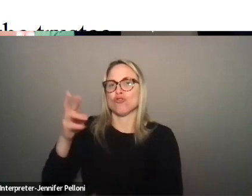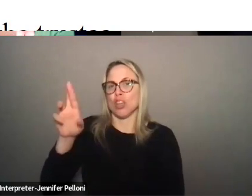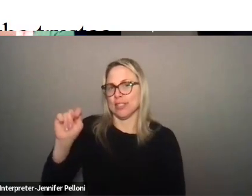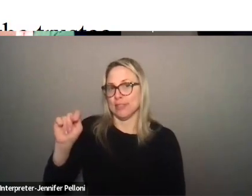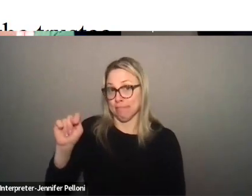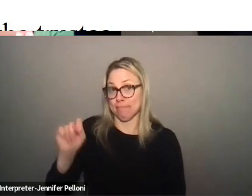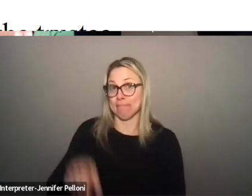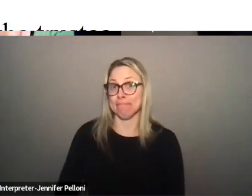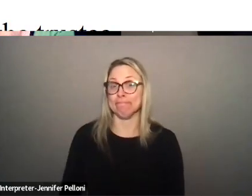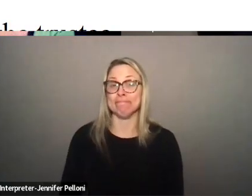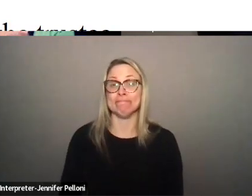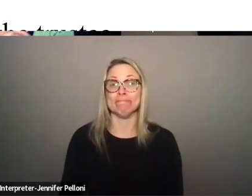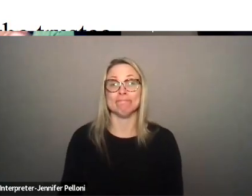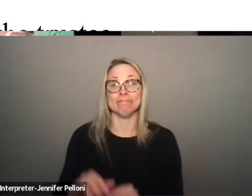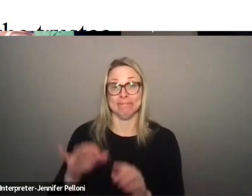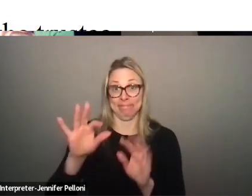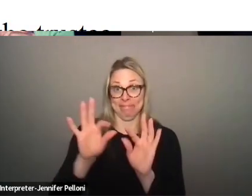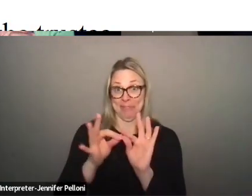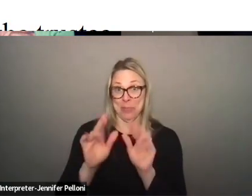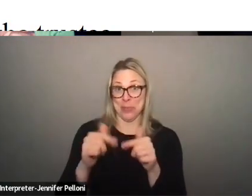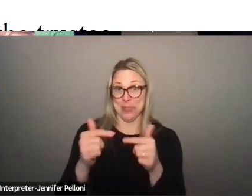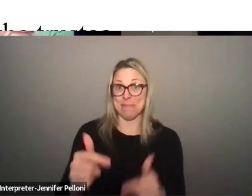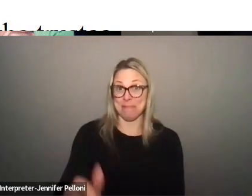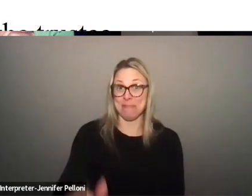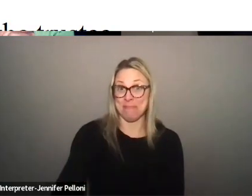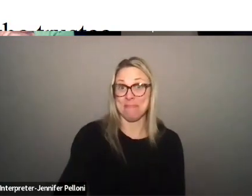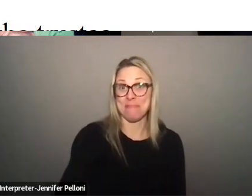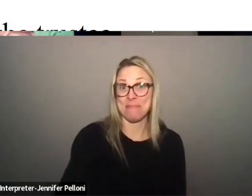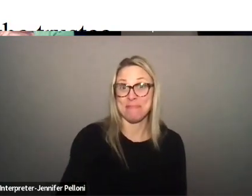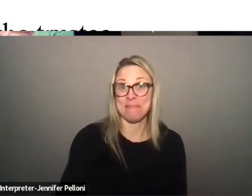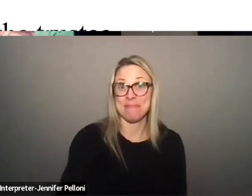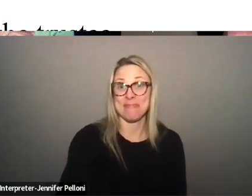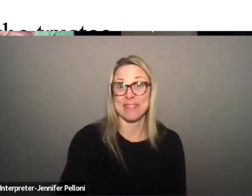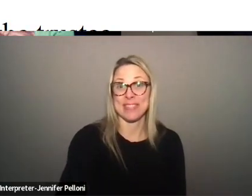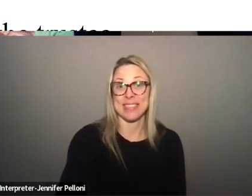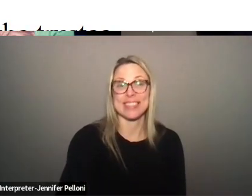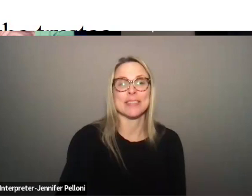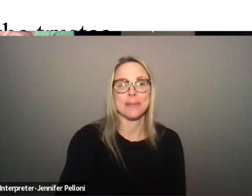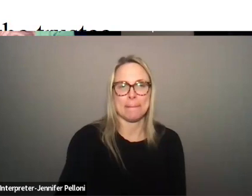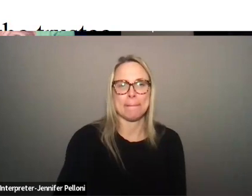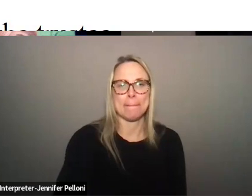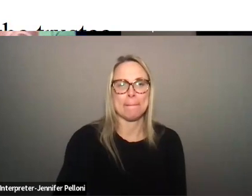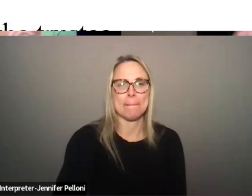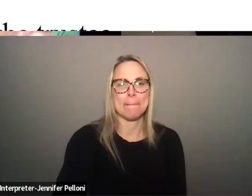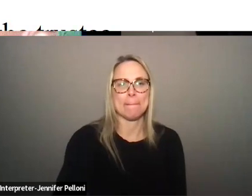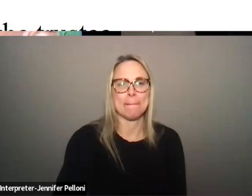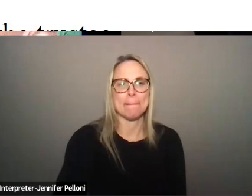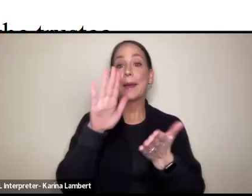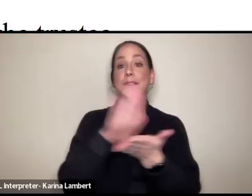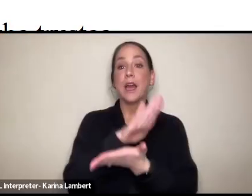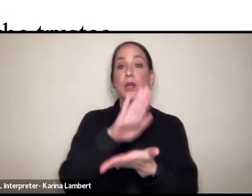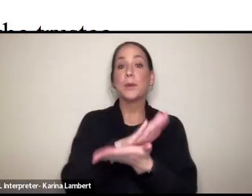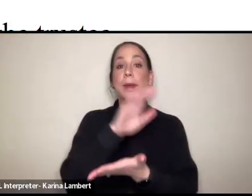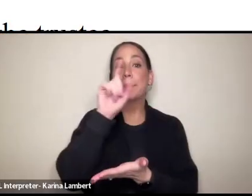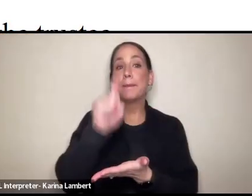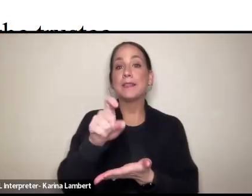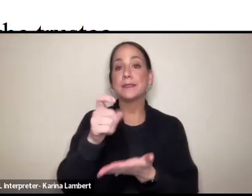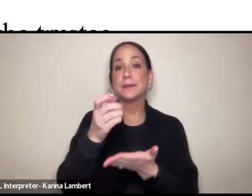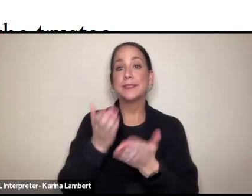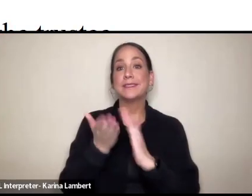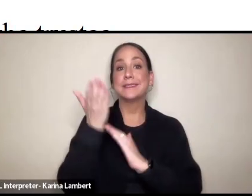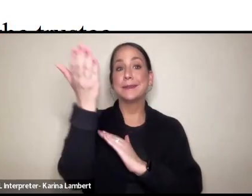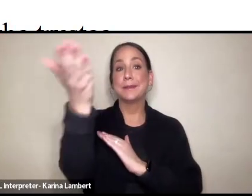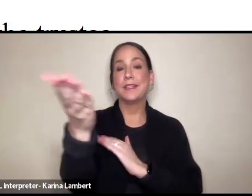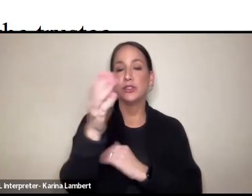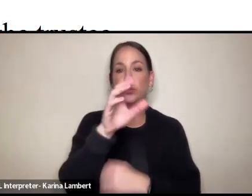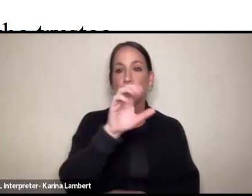That document has to be, if it's a first party trust, that document has to be submitted to